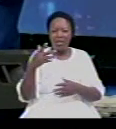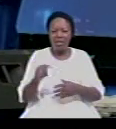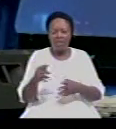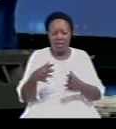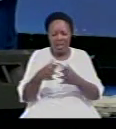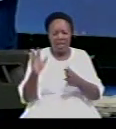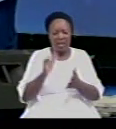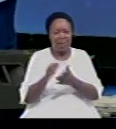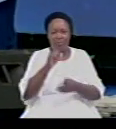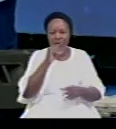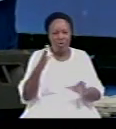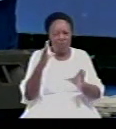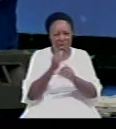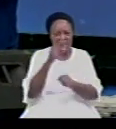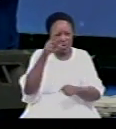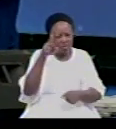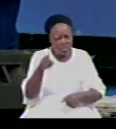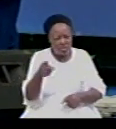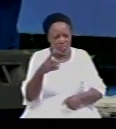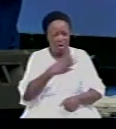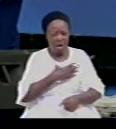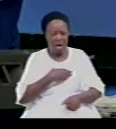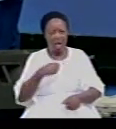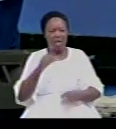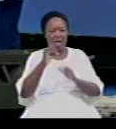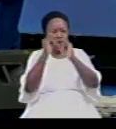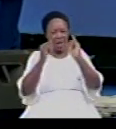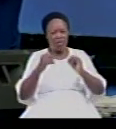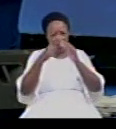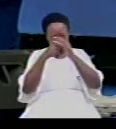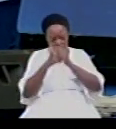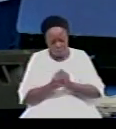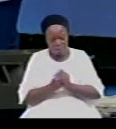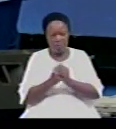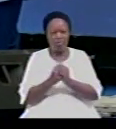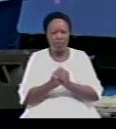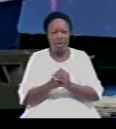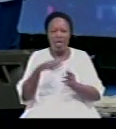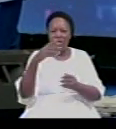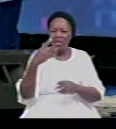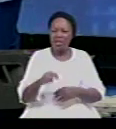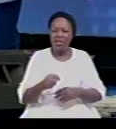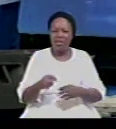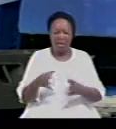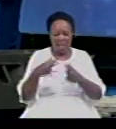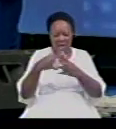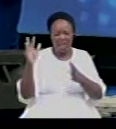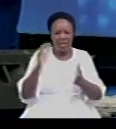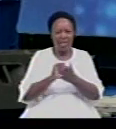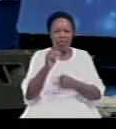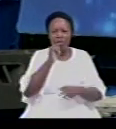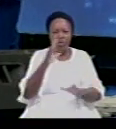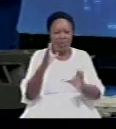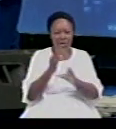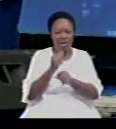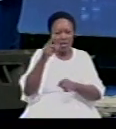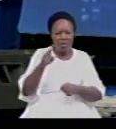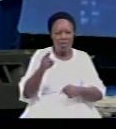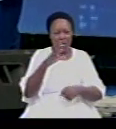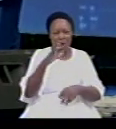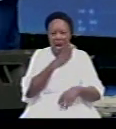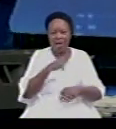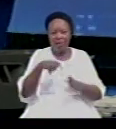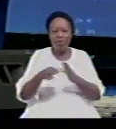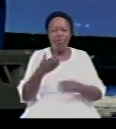take you and idol worship, the gate that will not take you and your